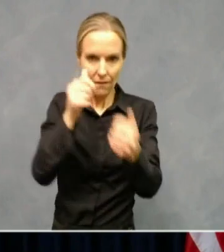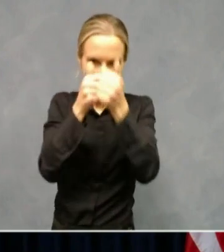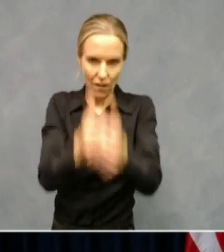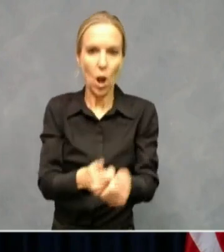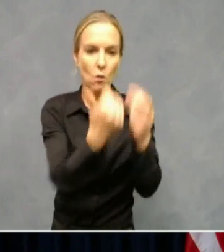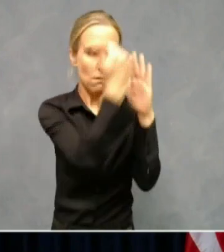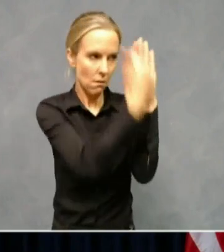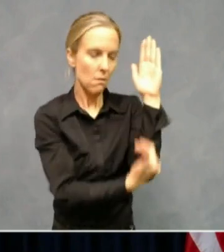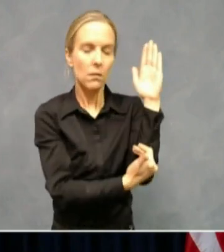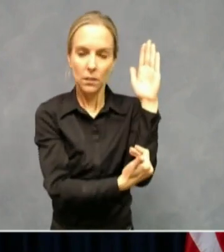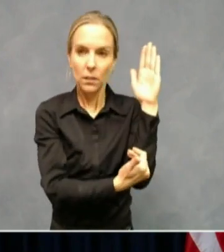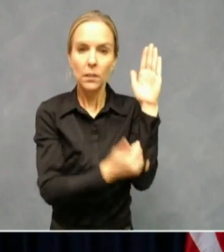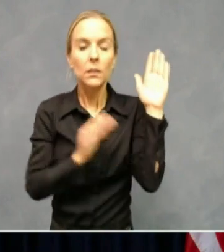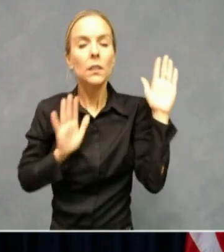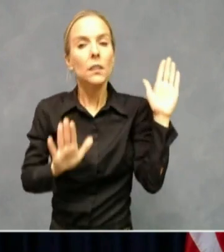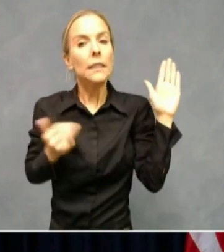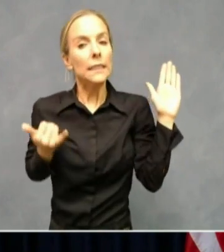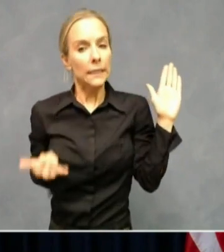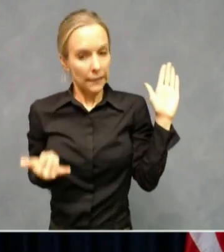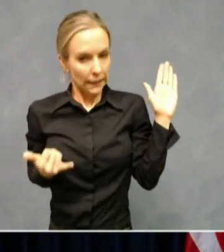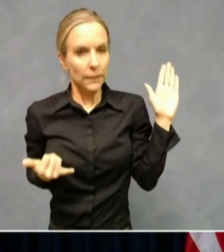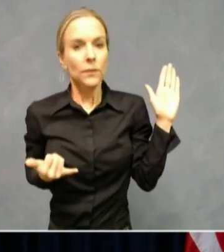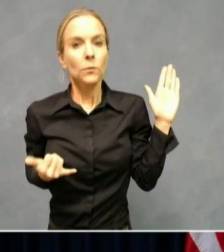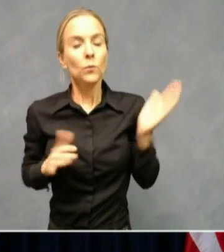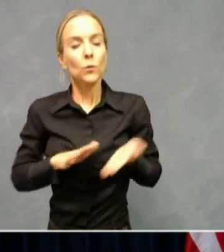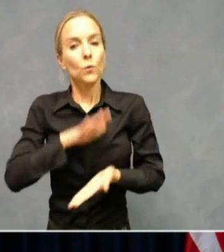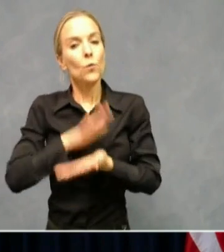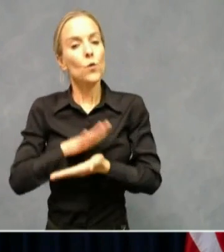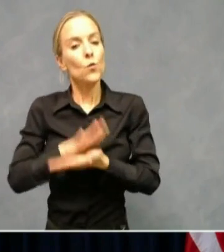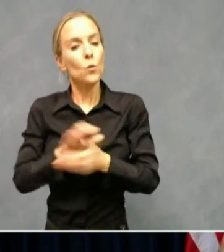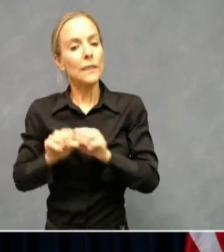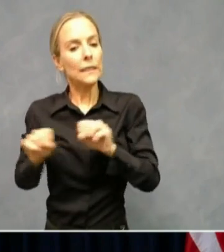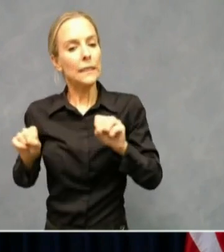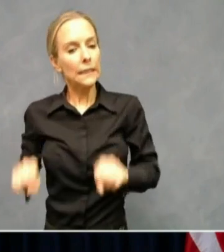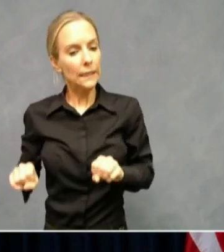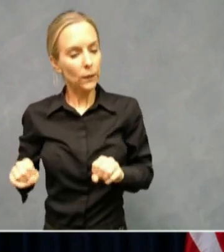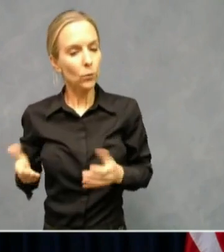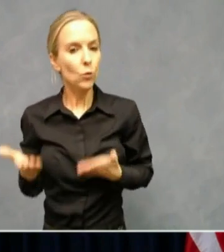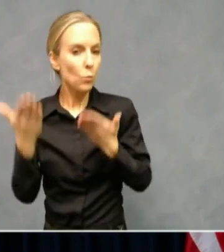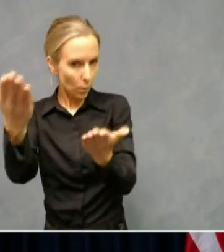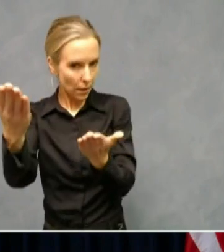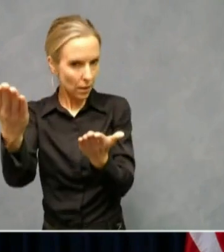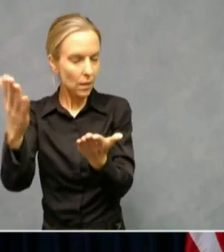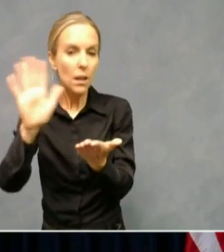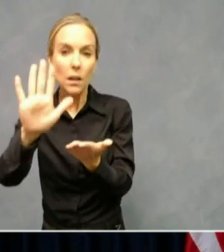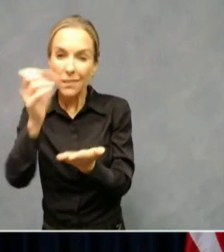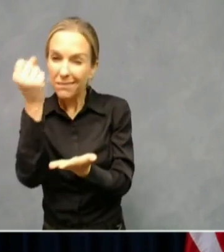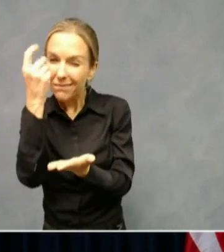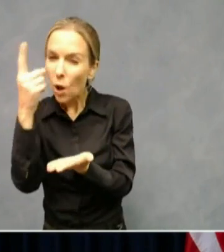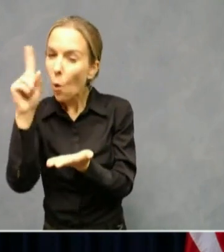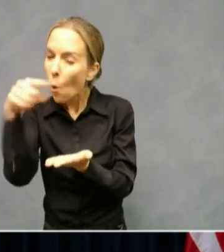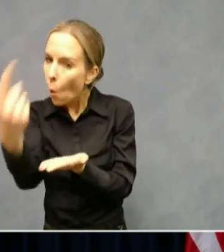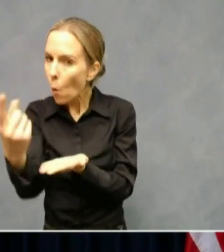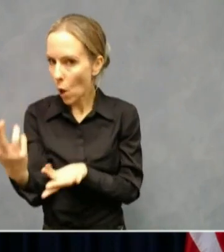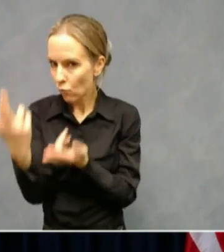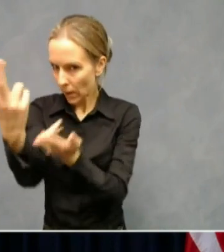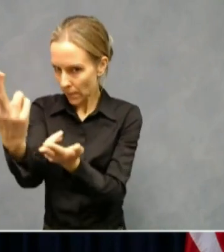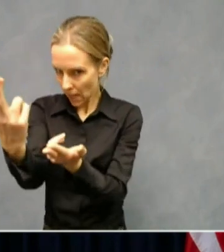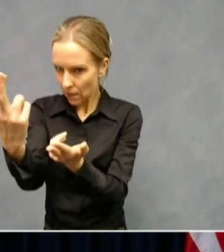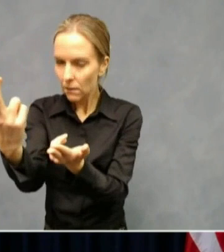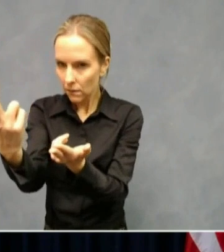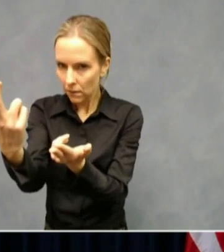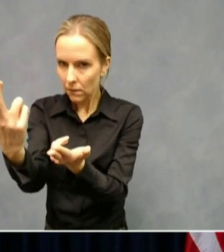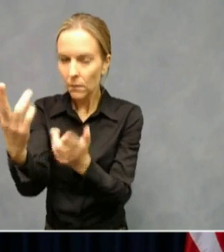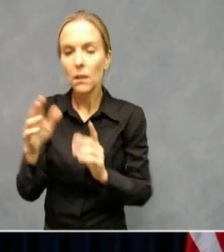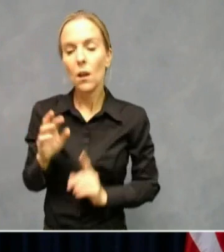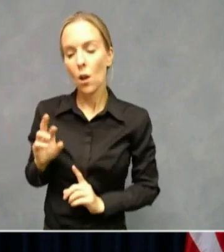right now, our school system recommendations are just recommendations, we say, as long as the rate is below